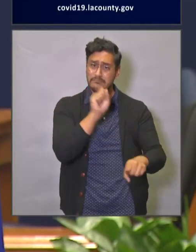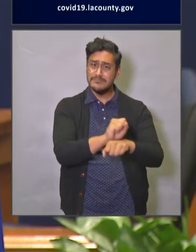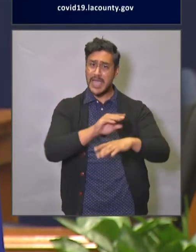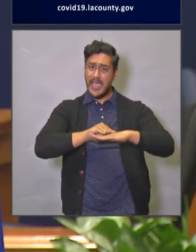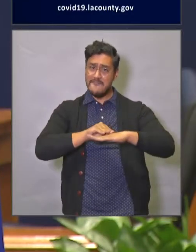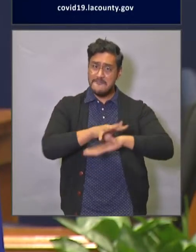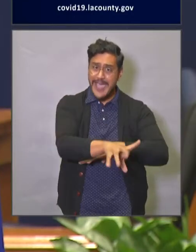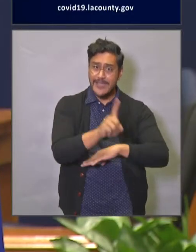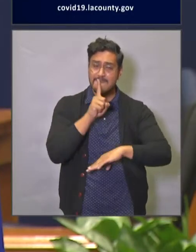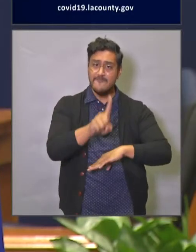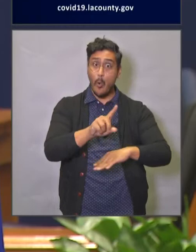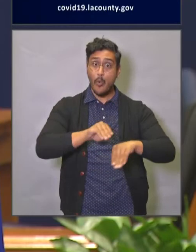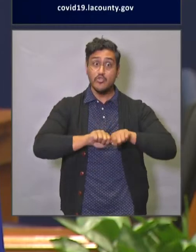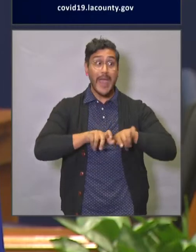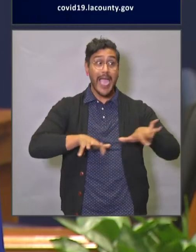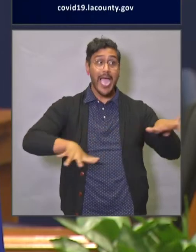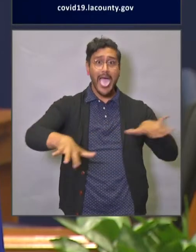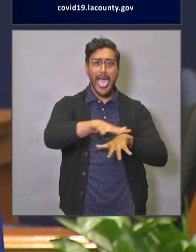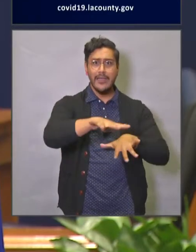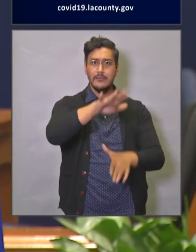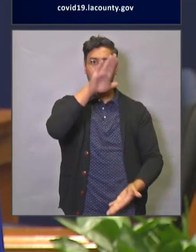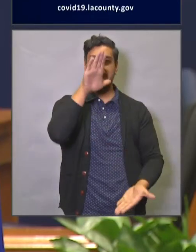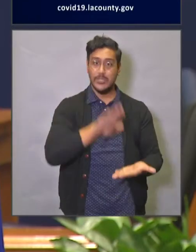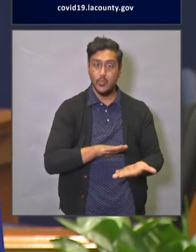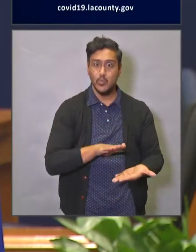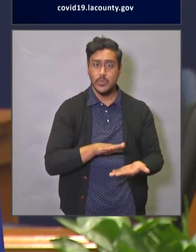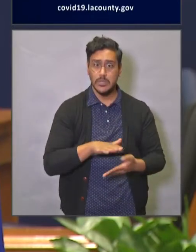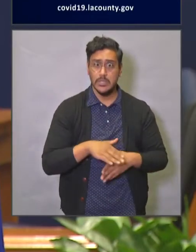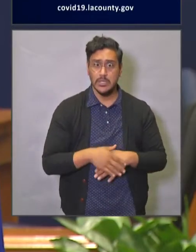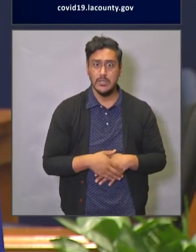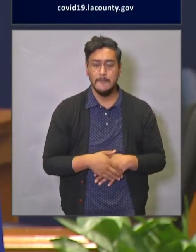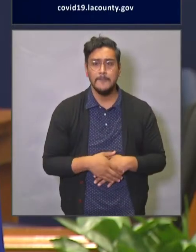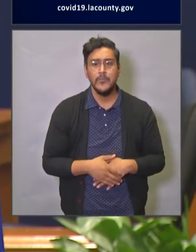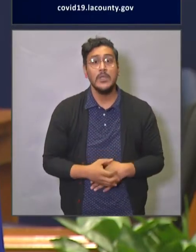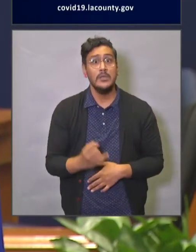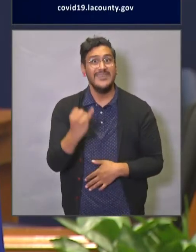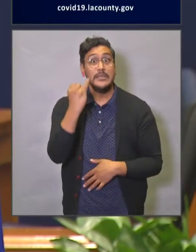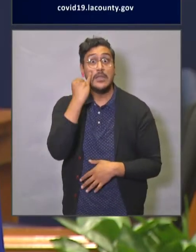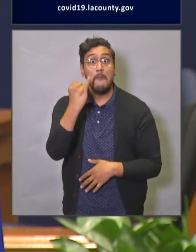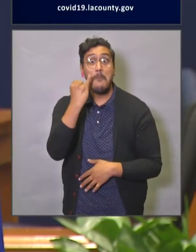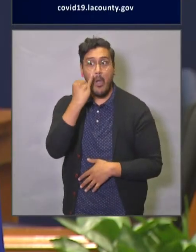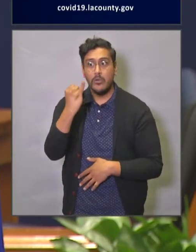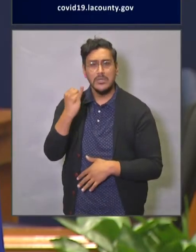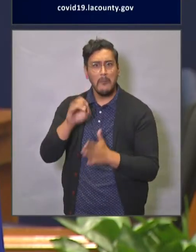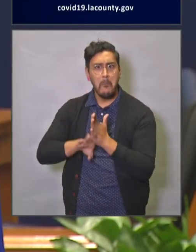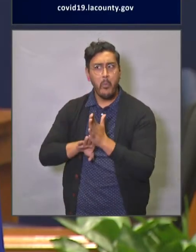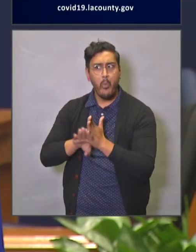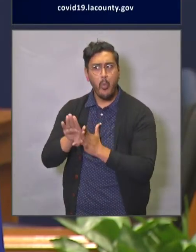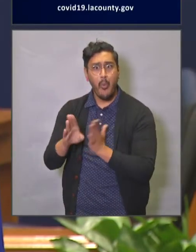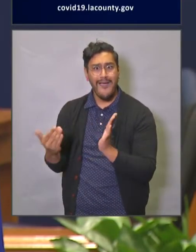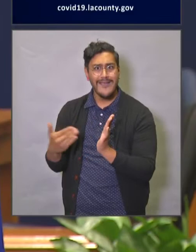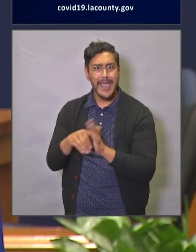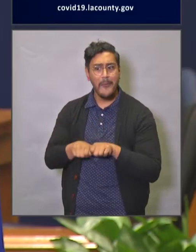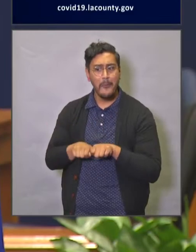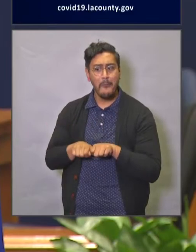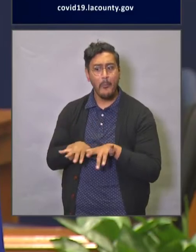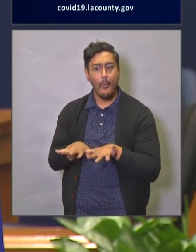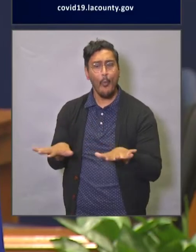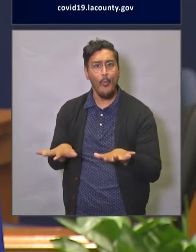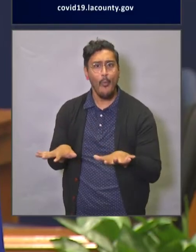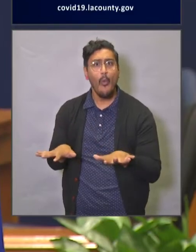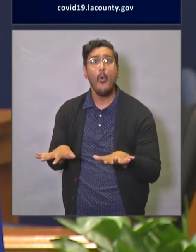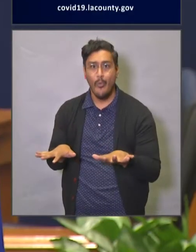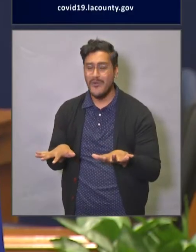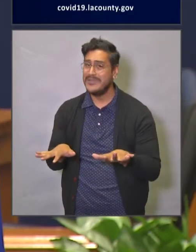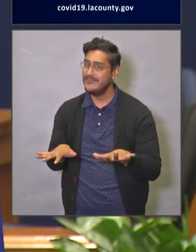reducing transmission across the county. If we do start to experience an increase in transmission rate, however small, this would